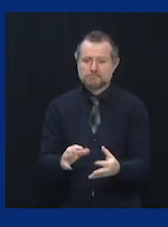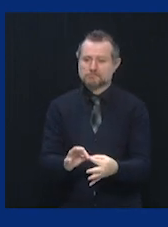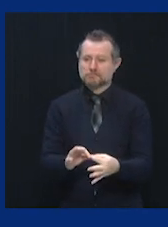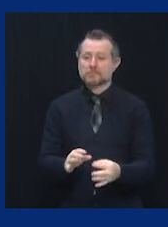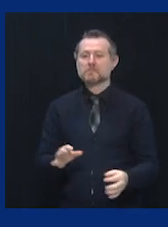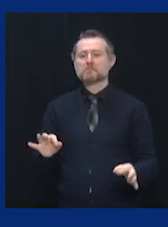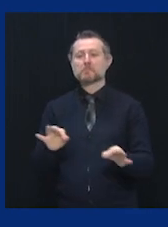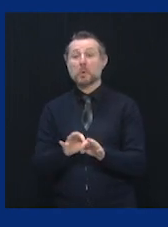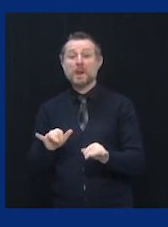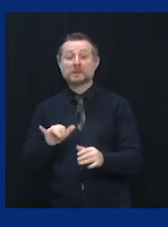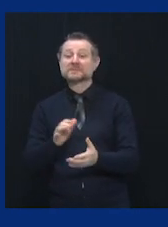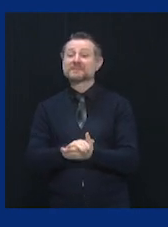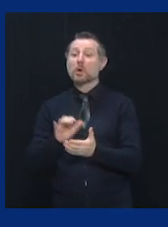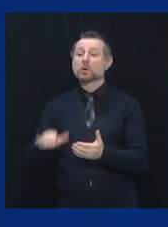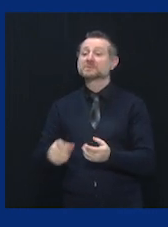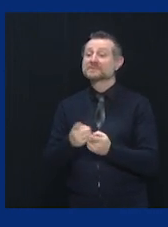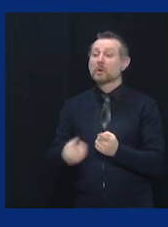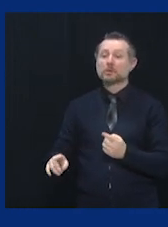an option here.